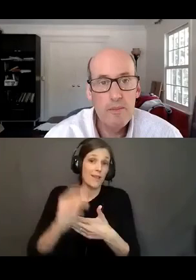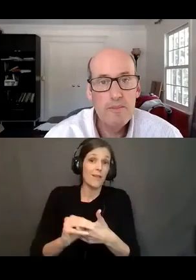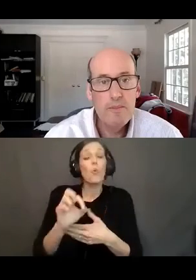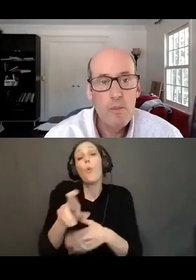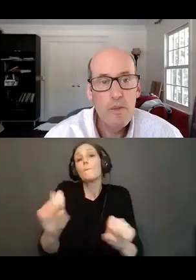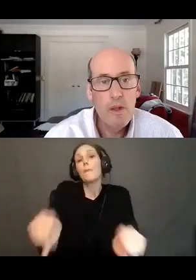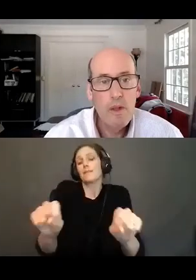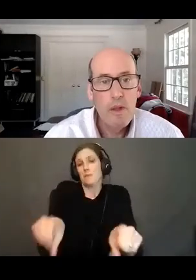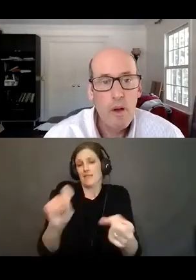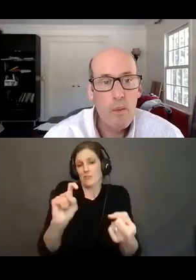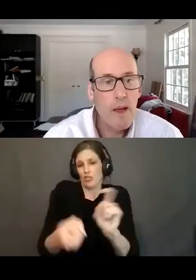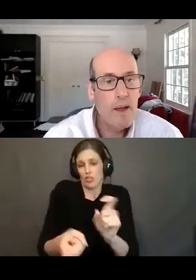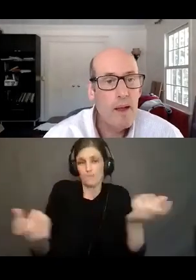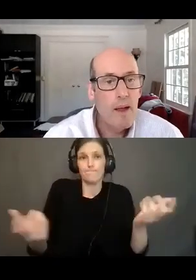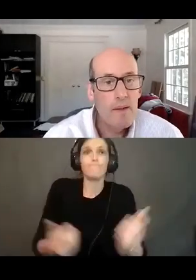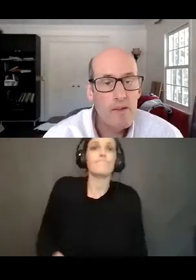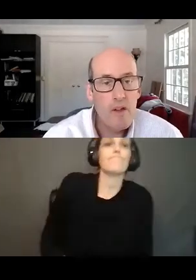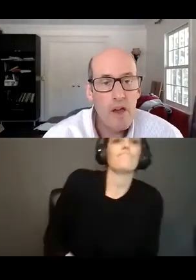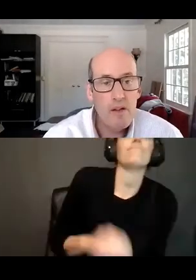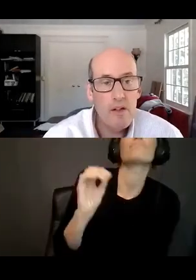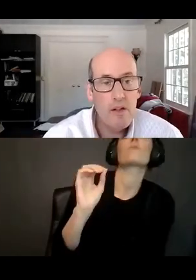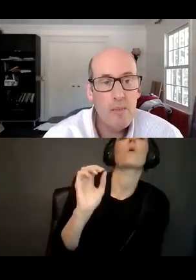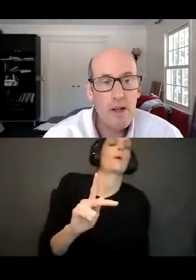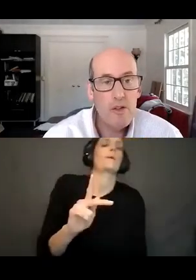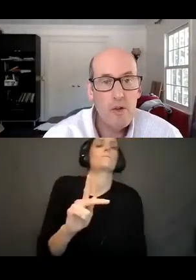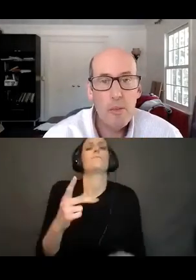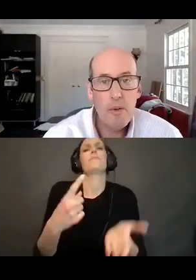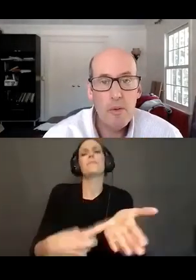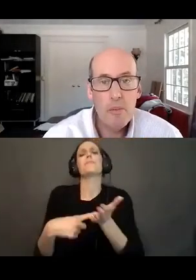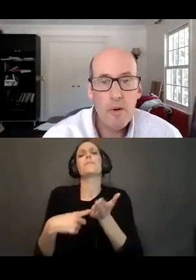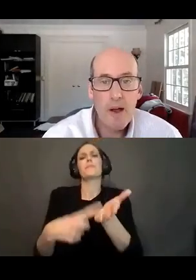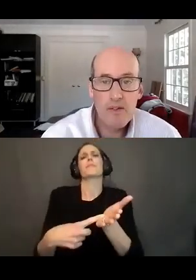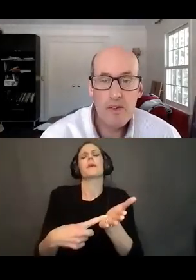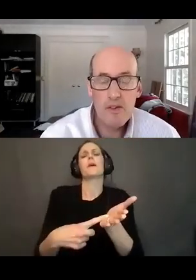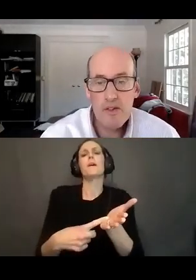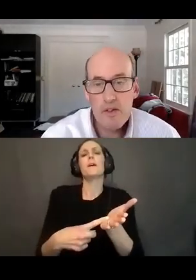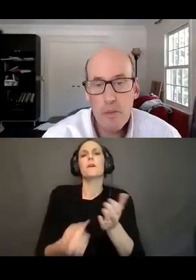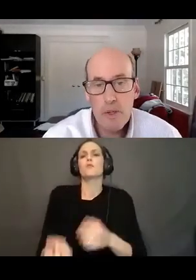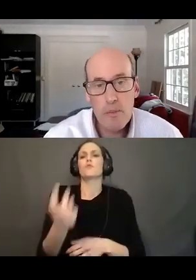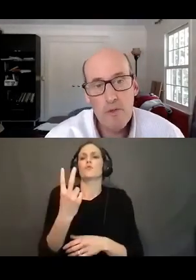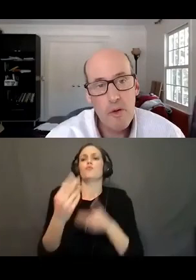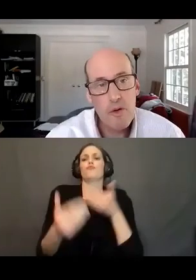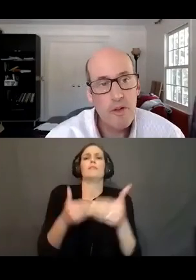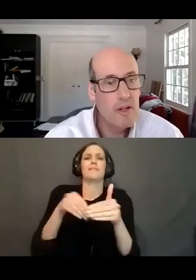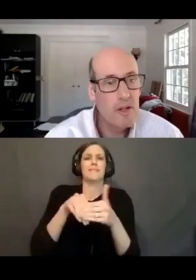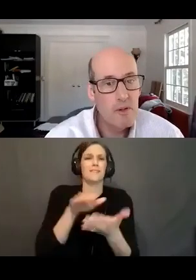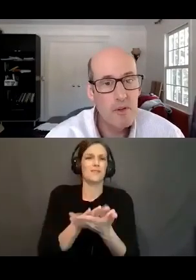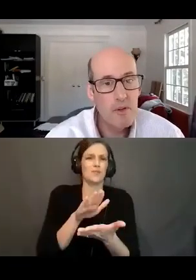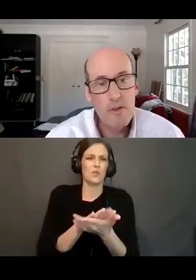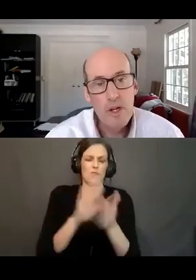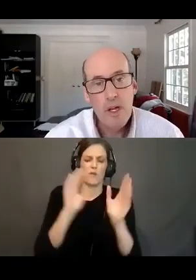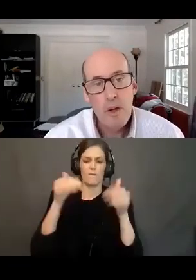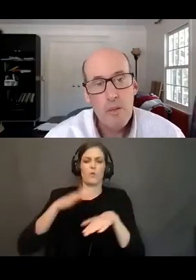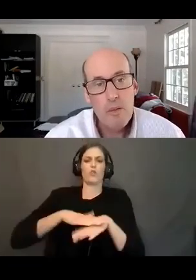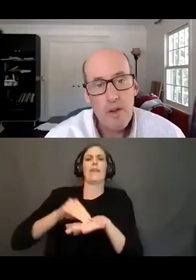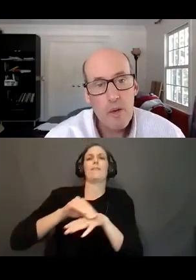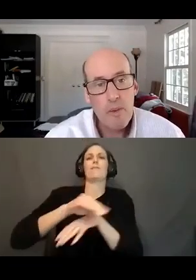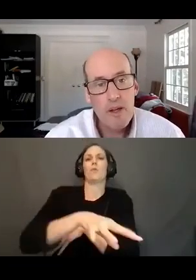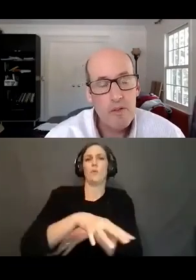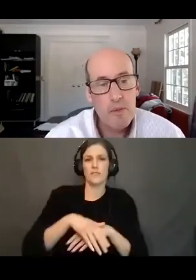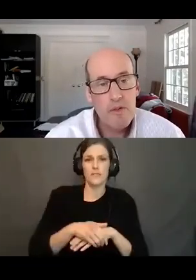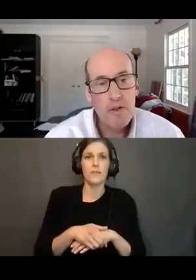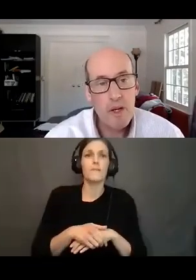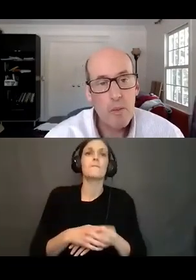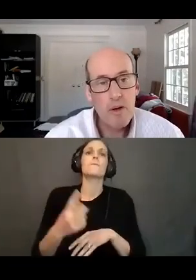to. Okay, let's talk a little about two processes in the school, but I'm going to focus on influence. When we talk